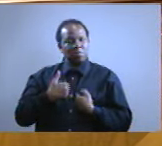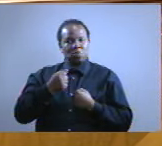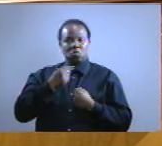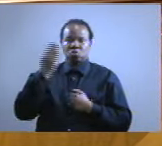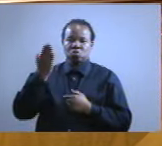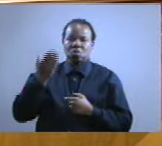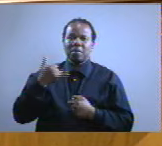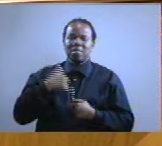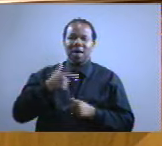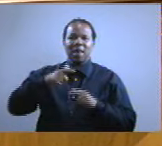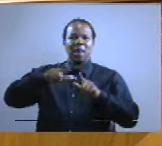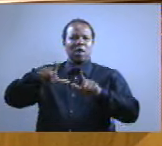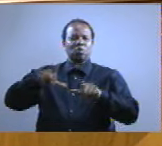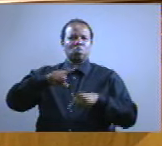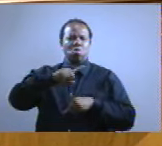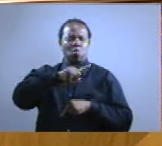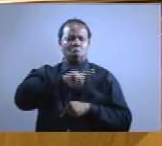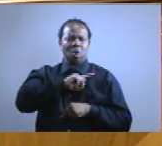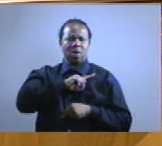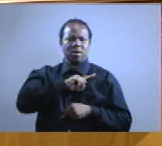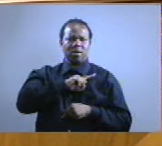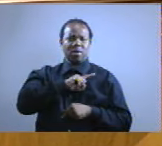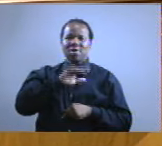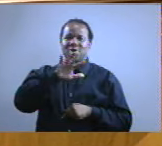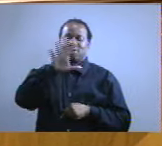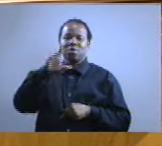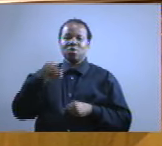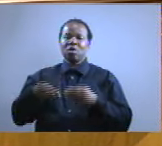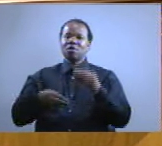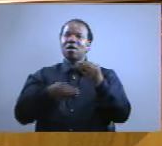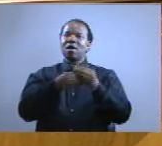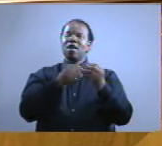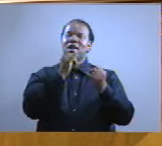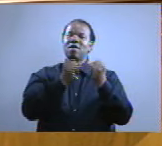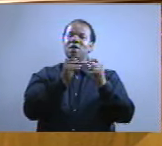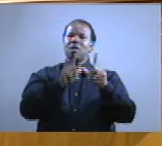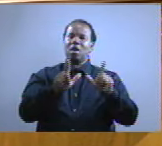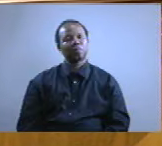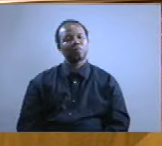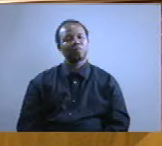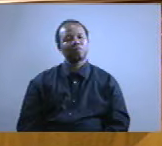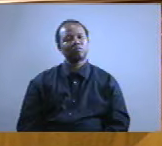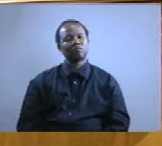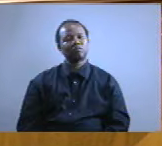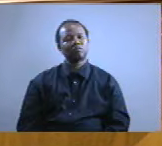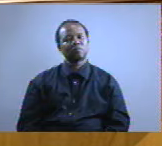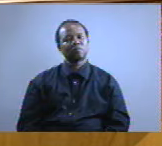language, simply because it is not one of the official languages. But what